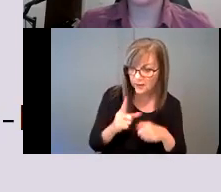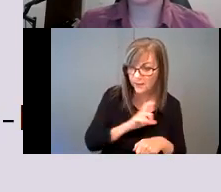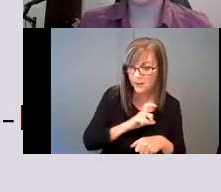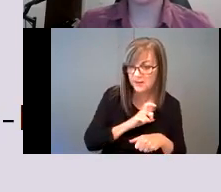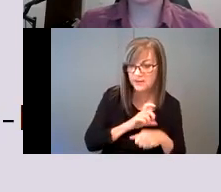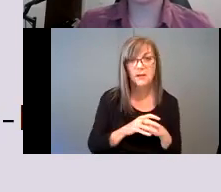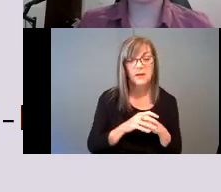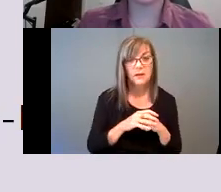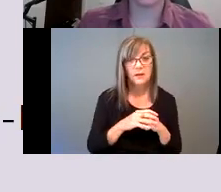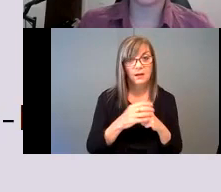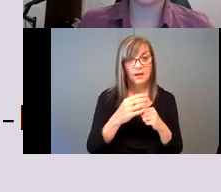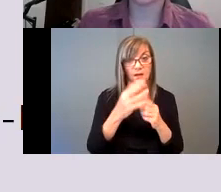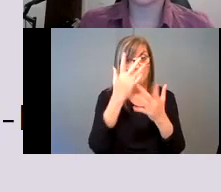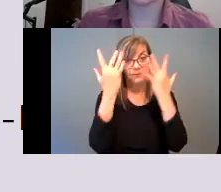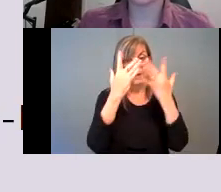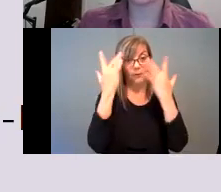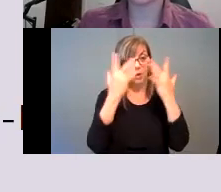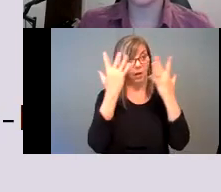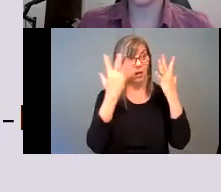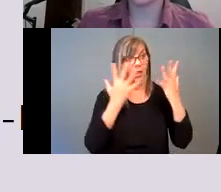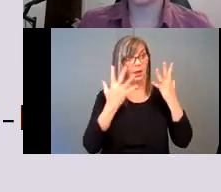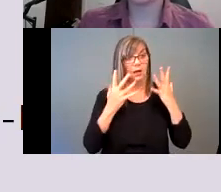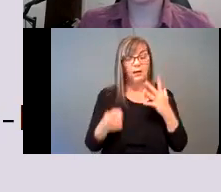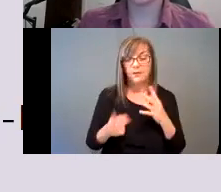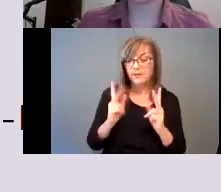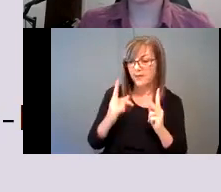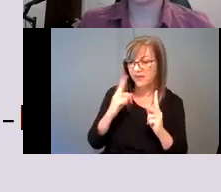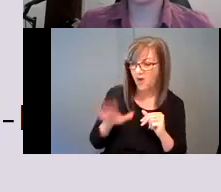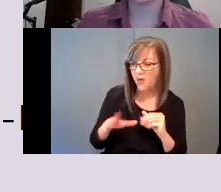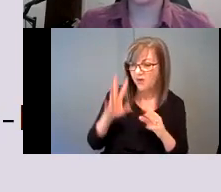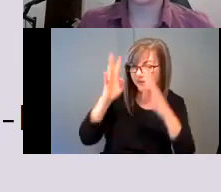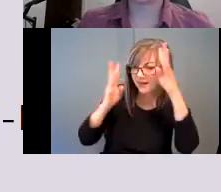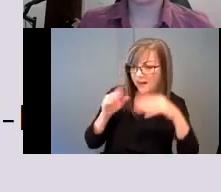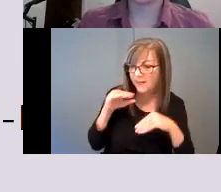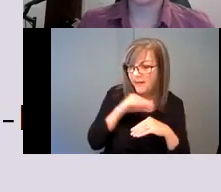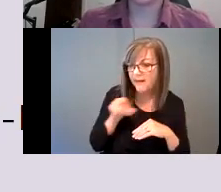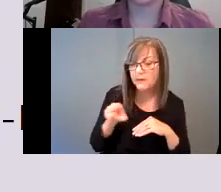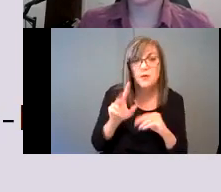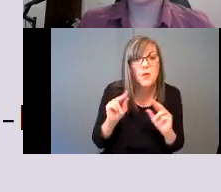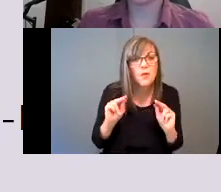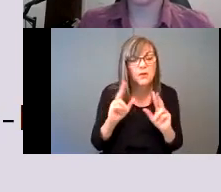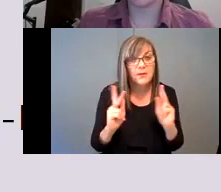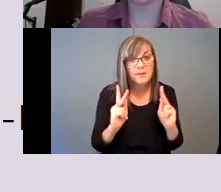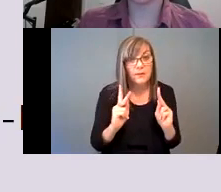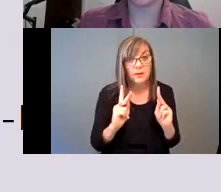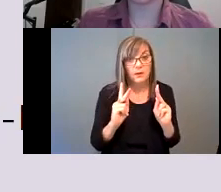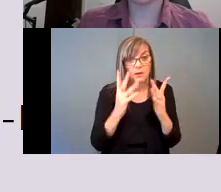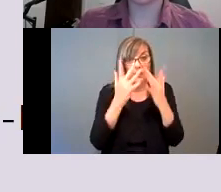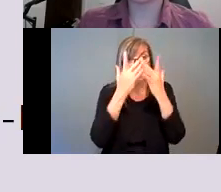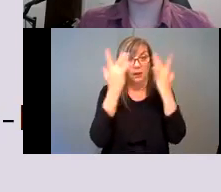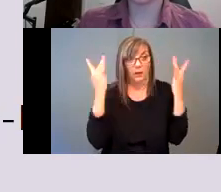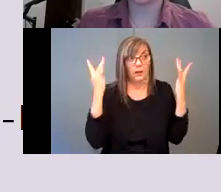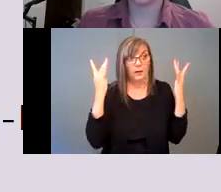viewed as this person is lying, or they're making things up, when in reality, people can't often remember a